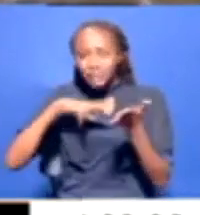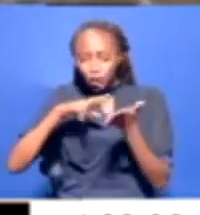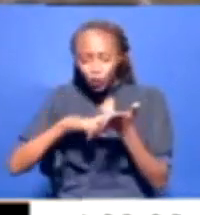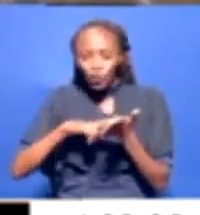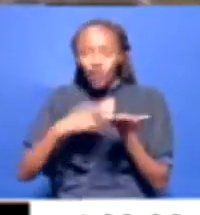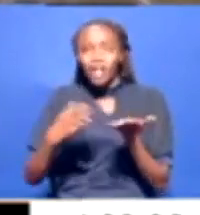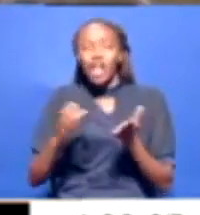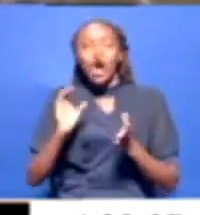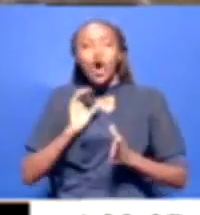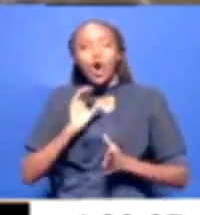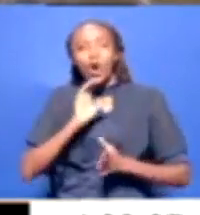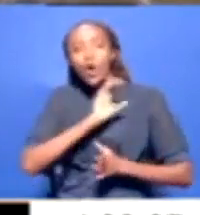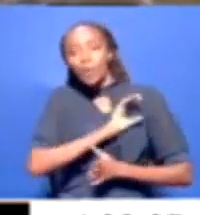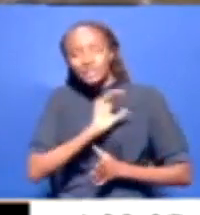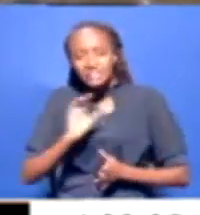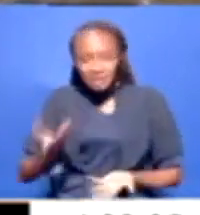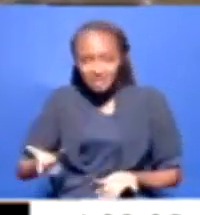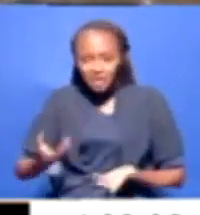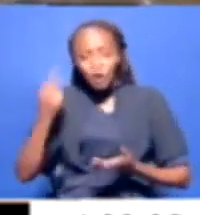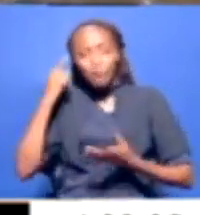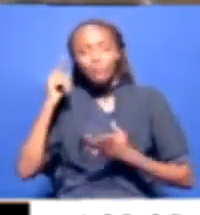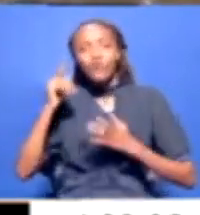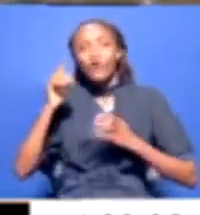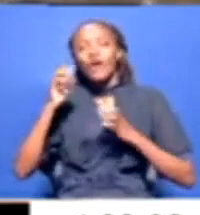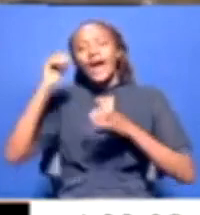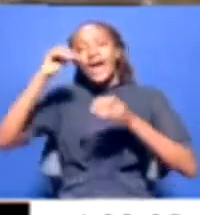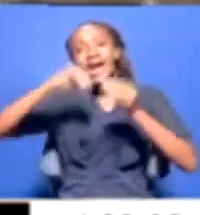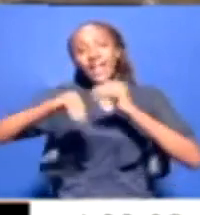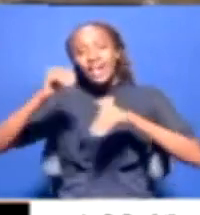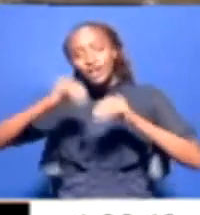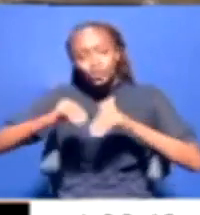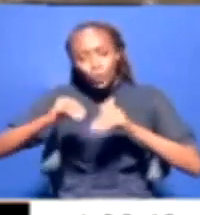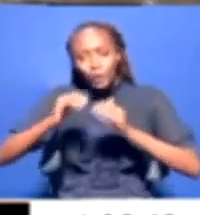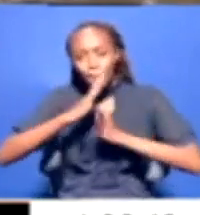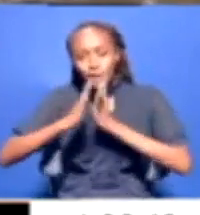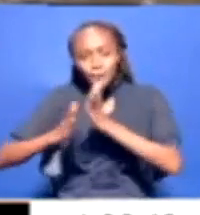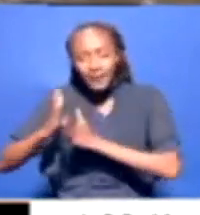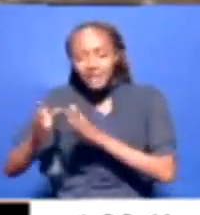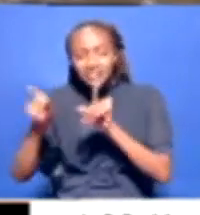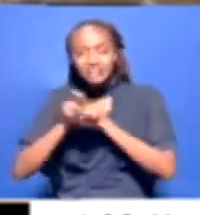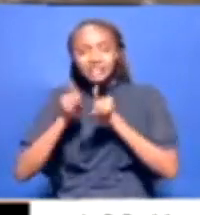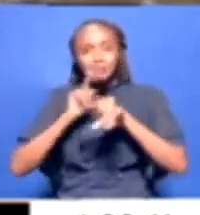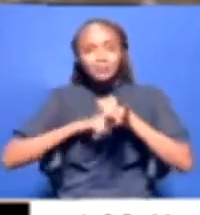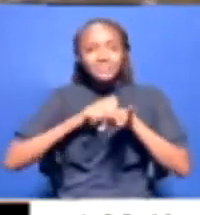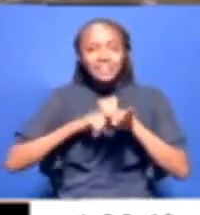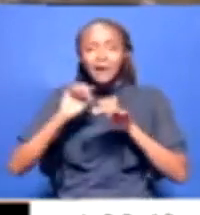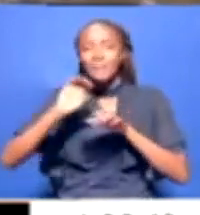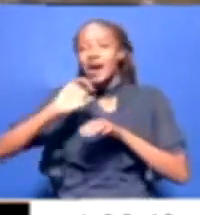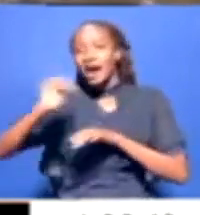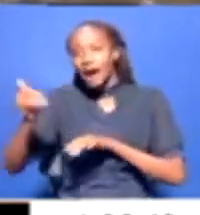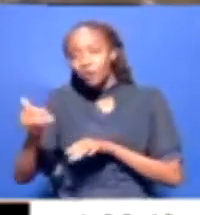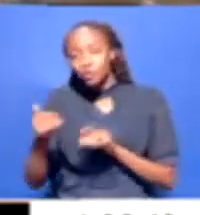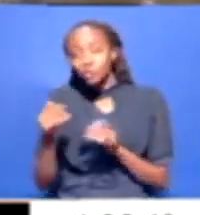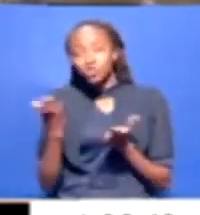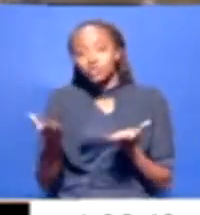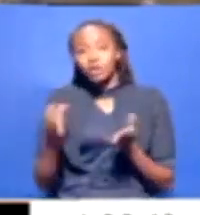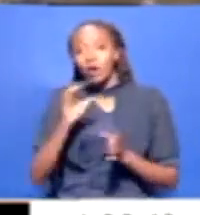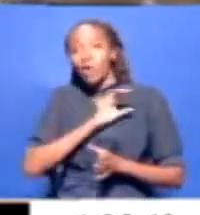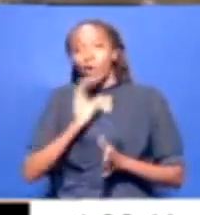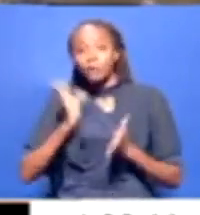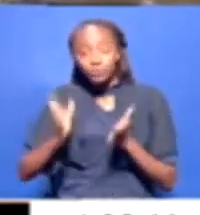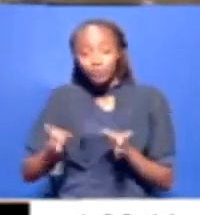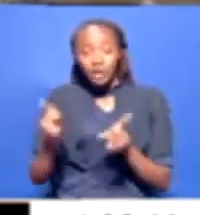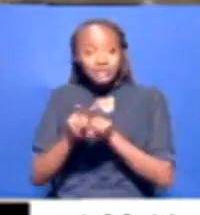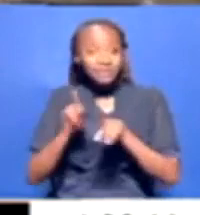committees ya election preparedness, kupanga mambo ya uchaguzi katika county commissioners na wenzao wakiwa